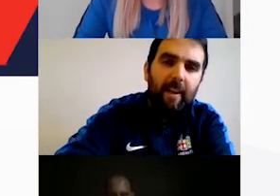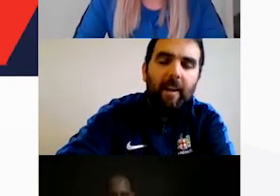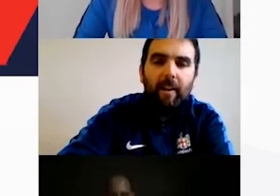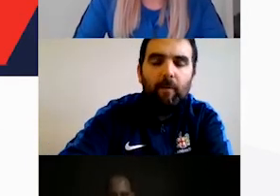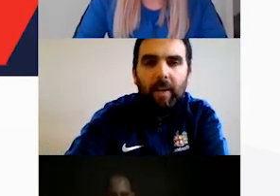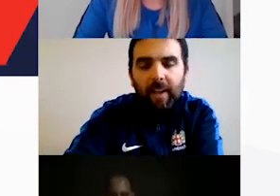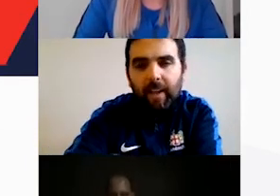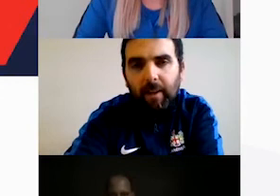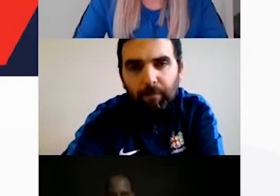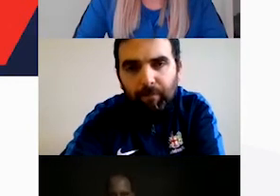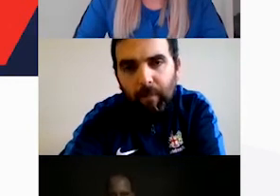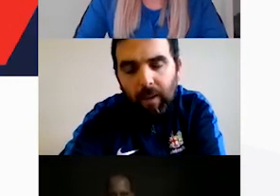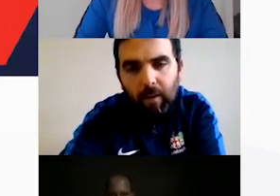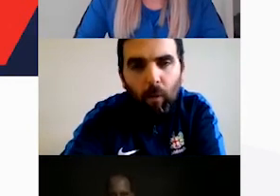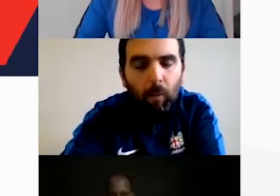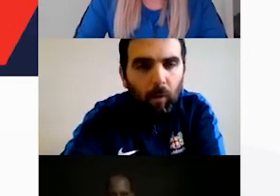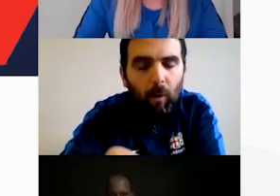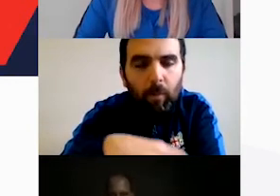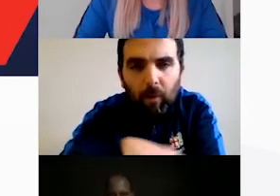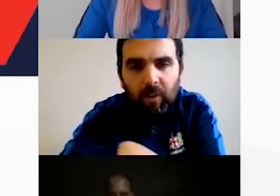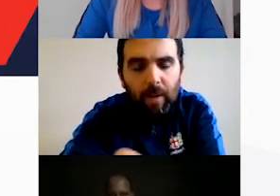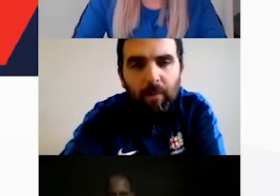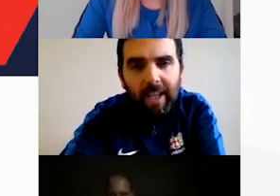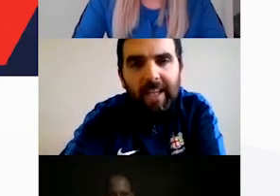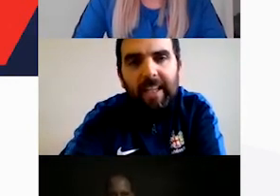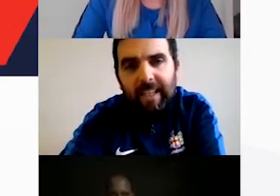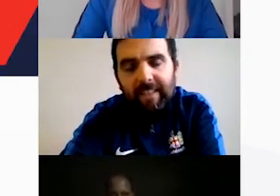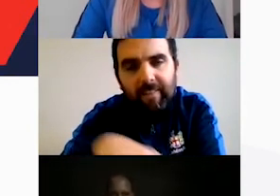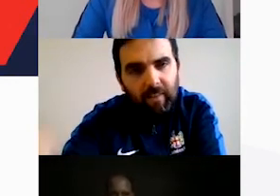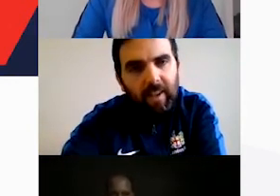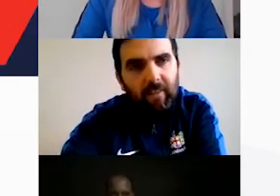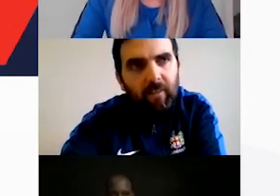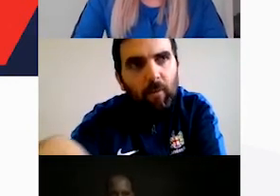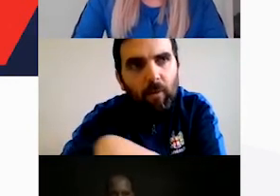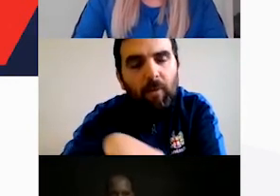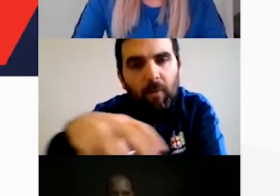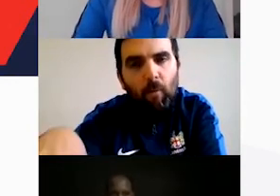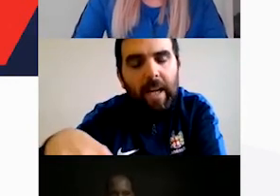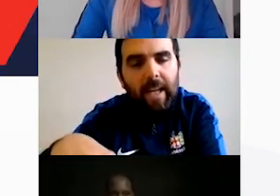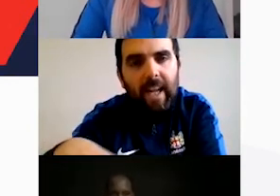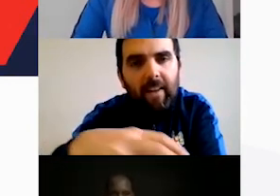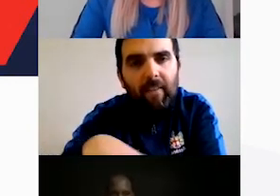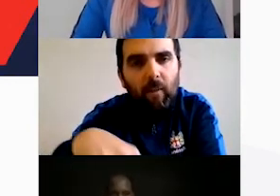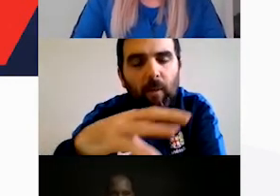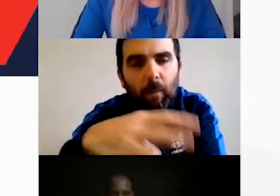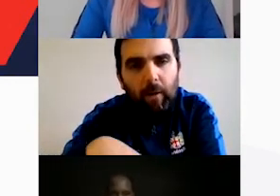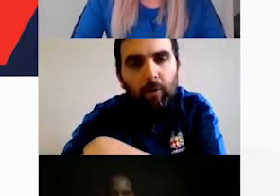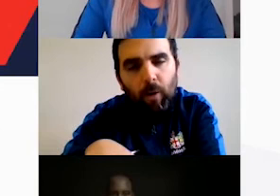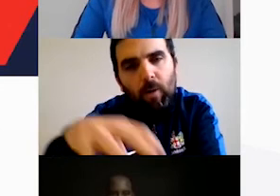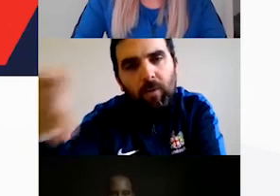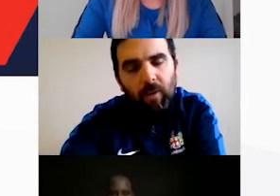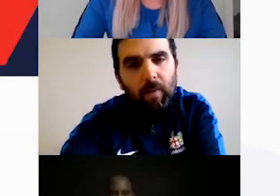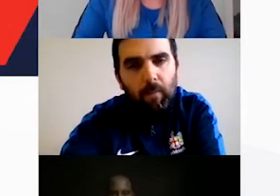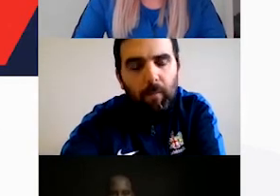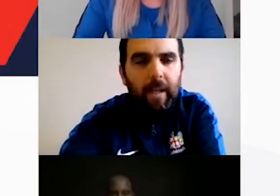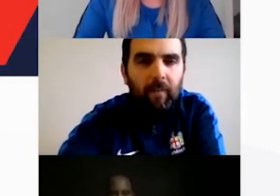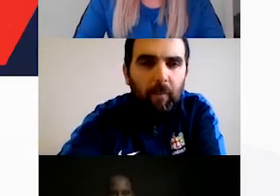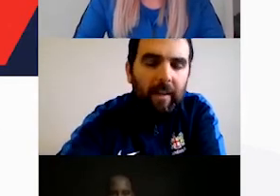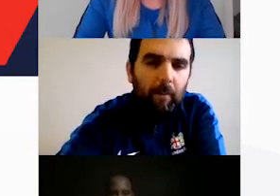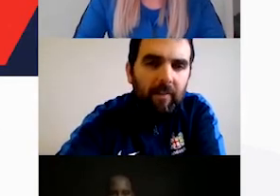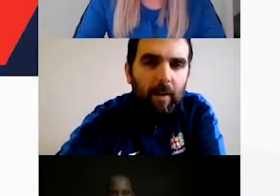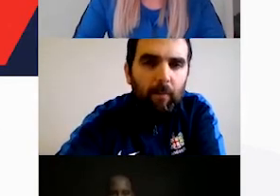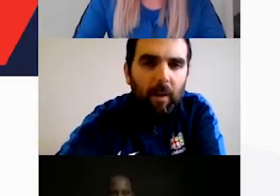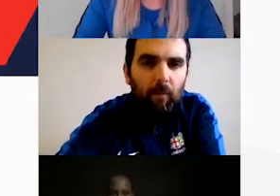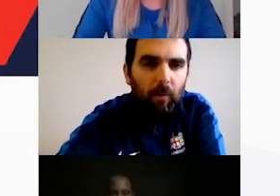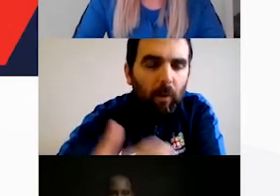Like any football club or team, it's to really get the players through to